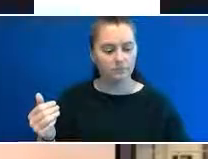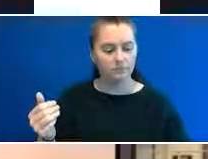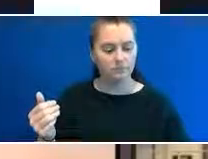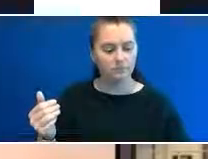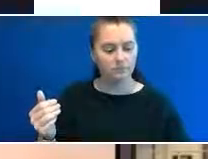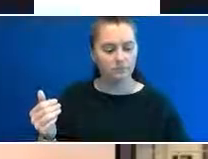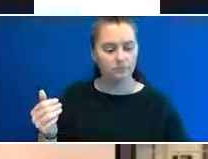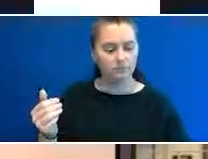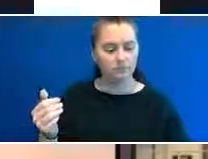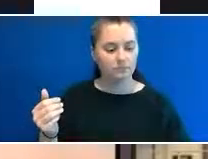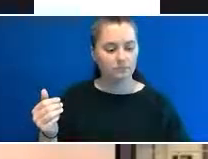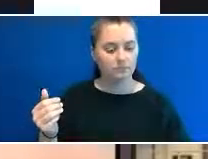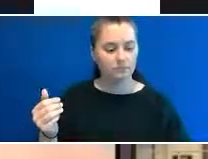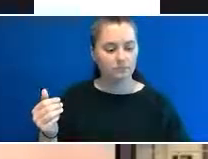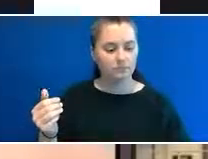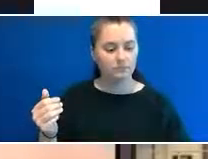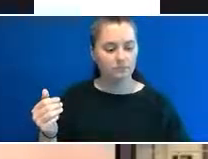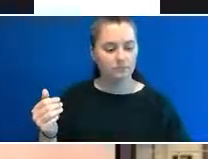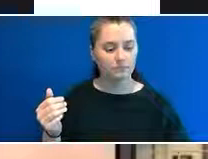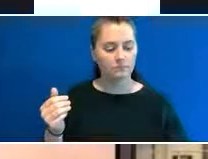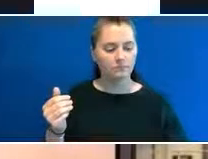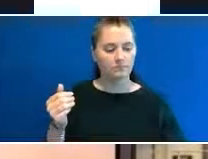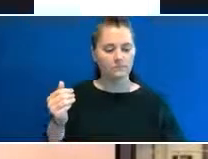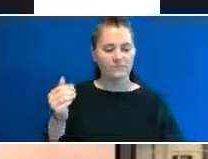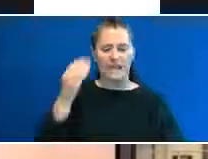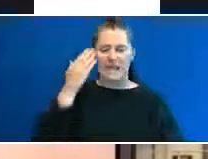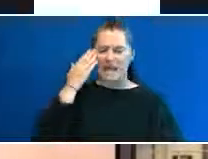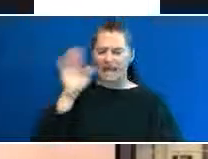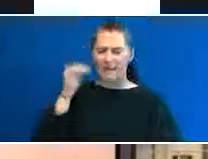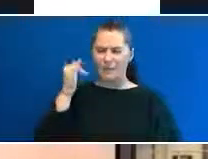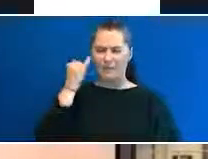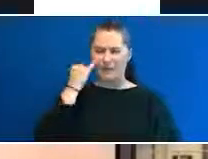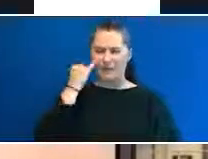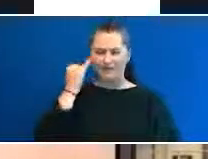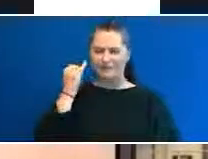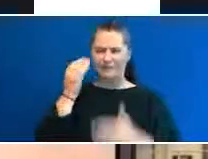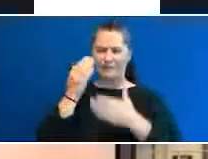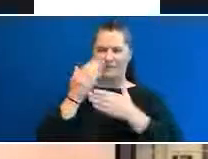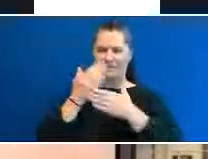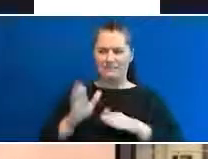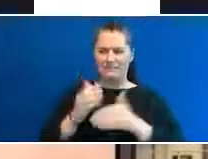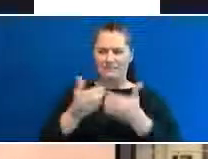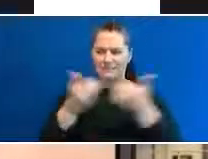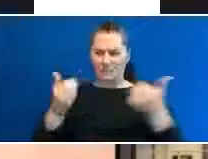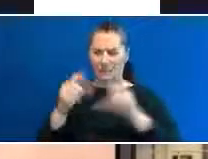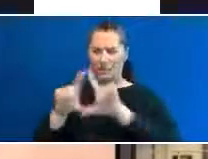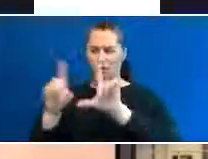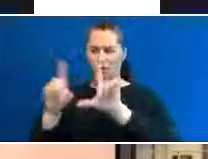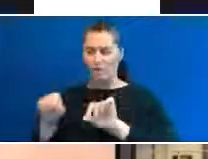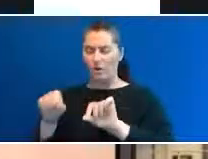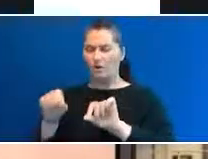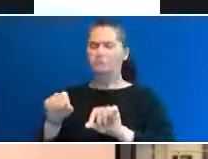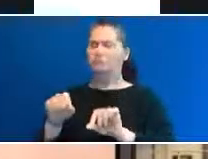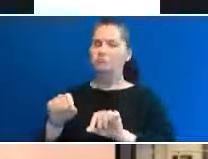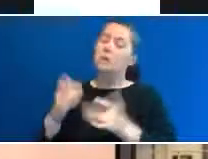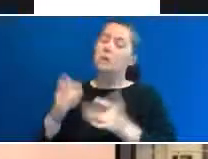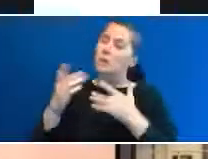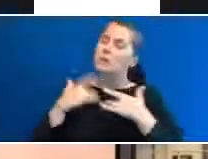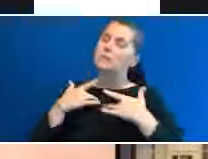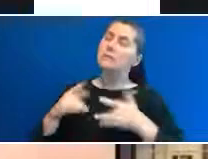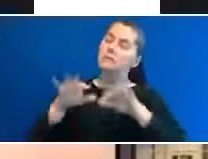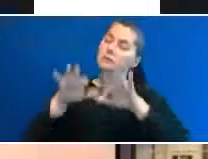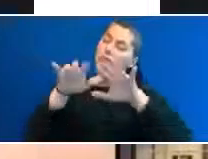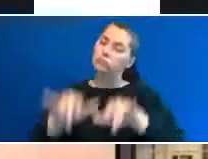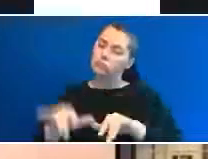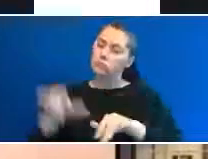Oh, I don't know that they are splitting up on the card. It's just when they're putting it into